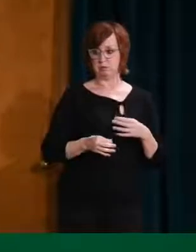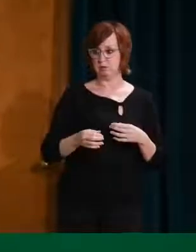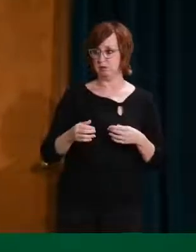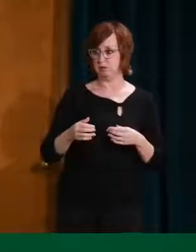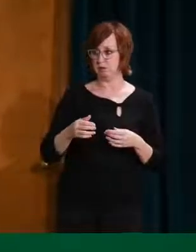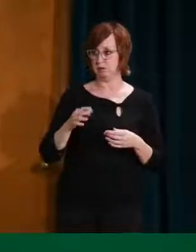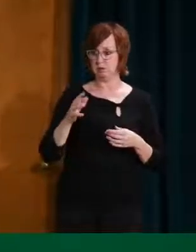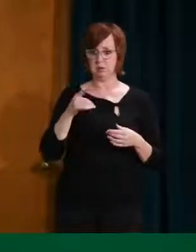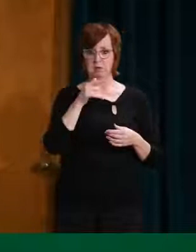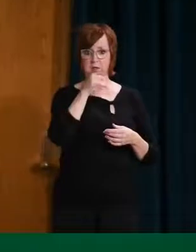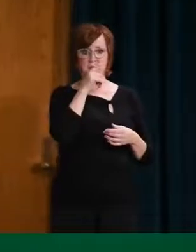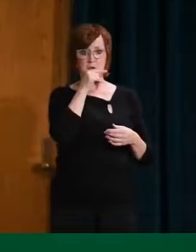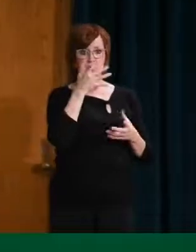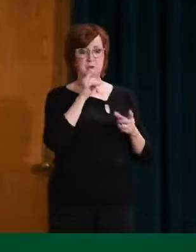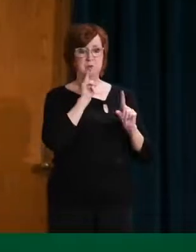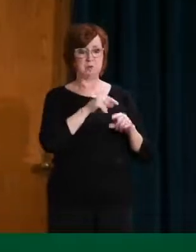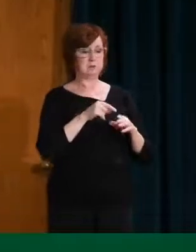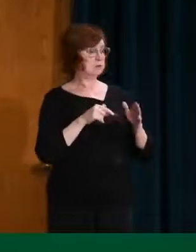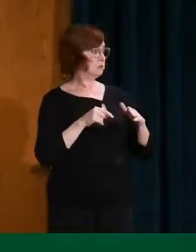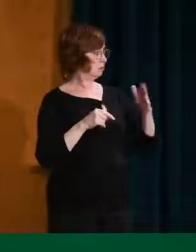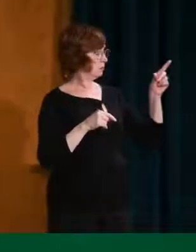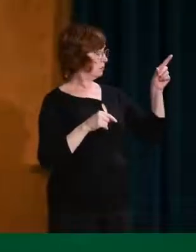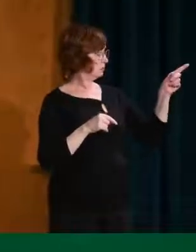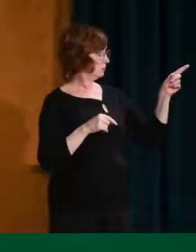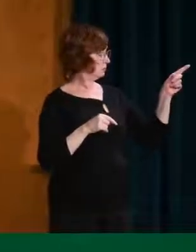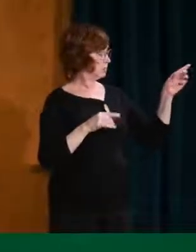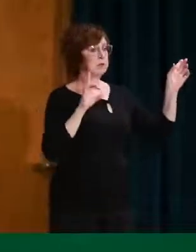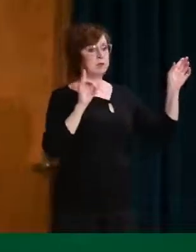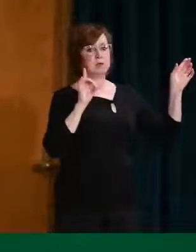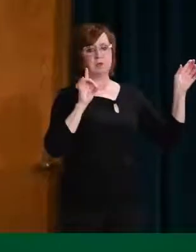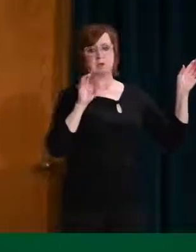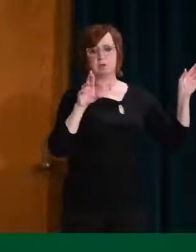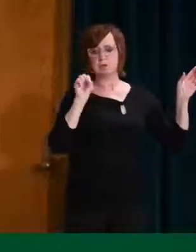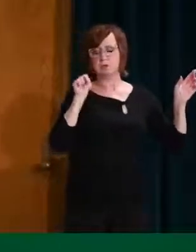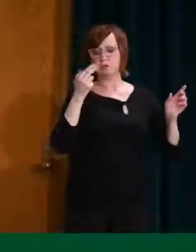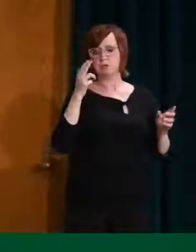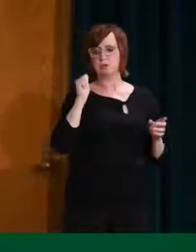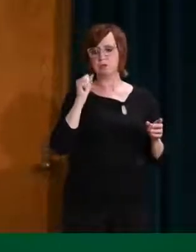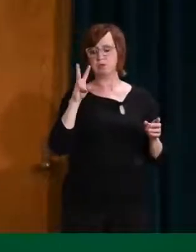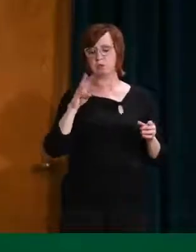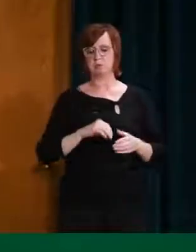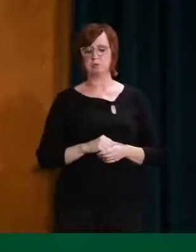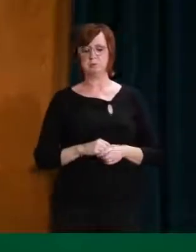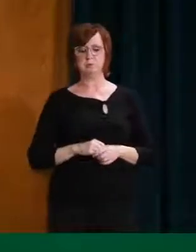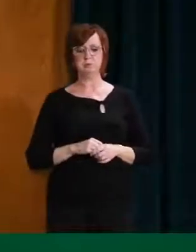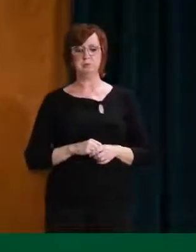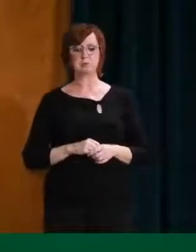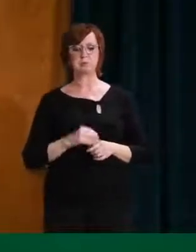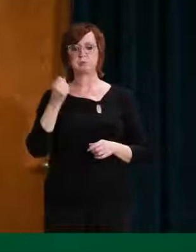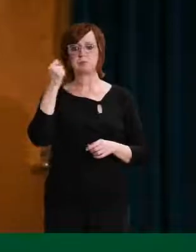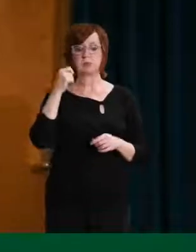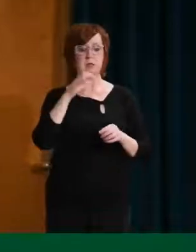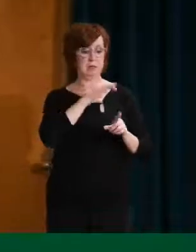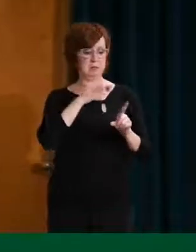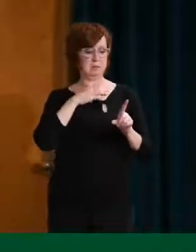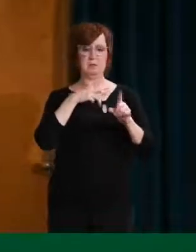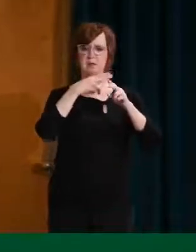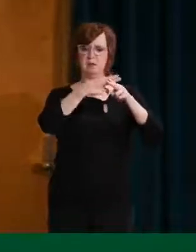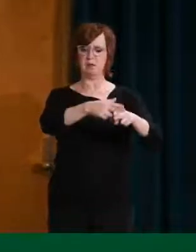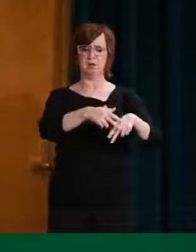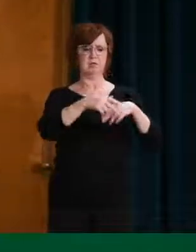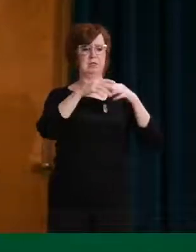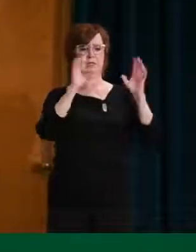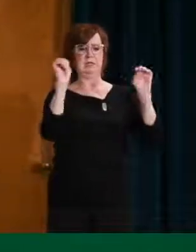first? Well, I can say that within our Emergency Operations Committee, we do have a